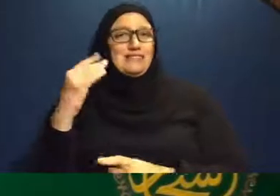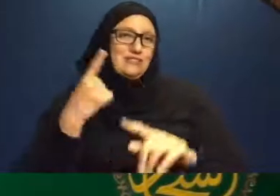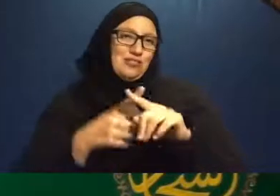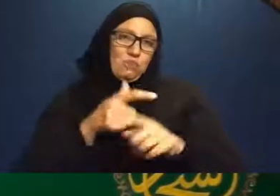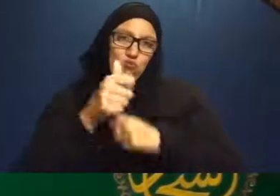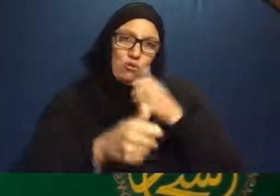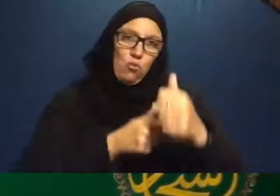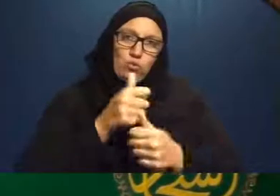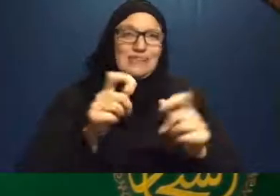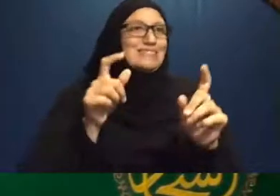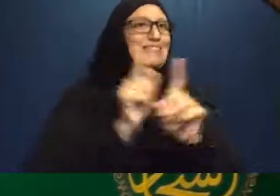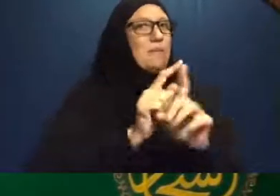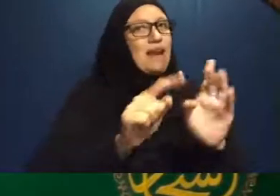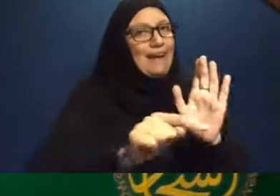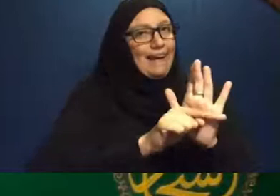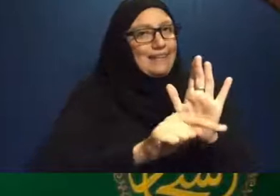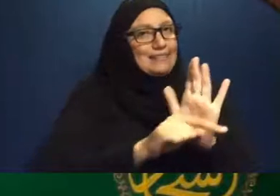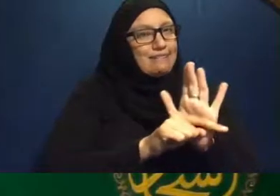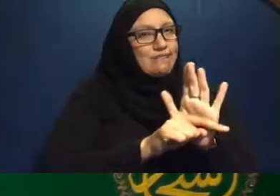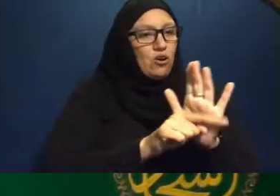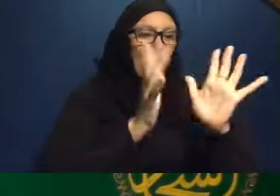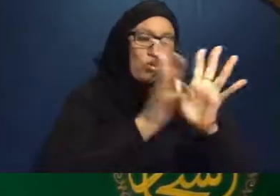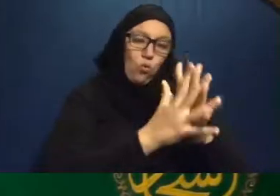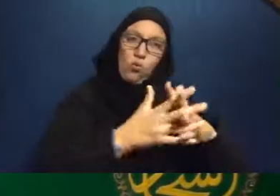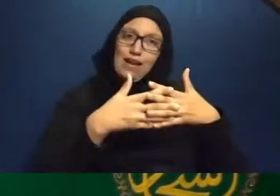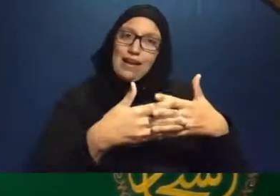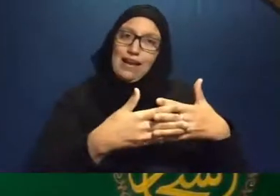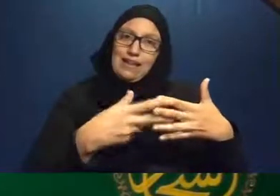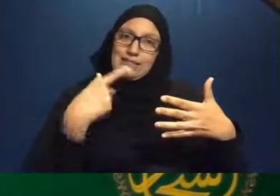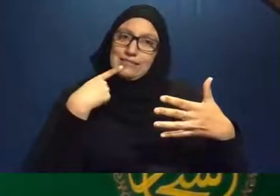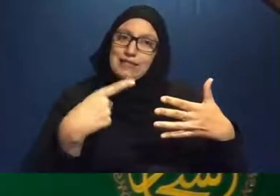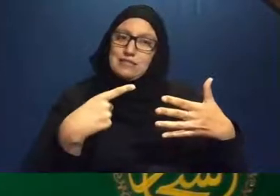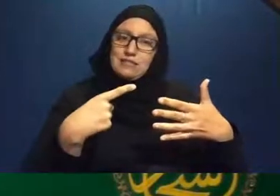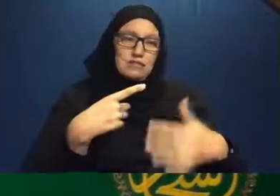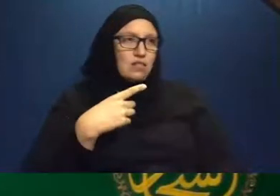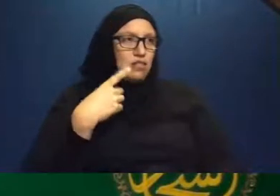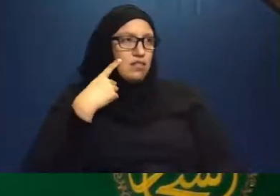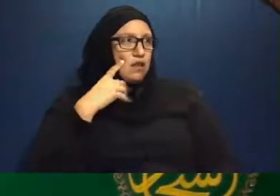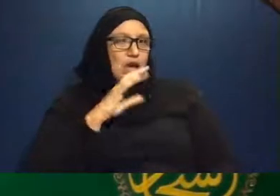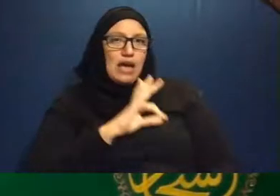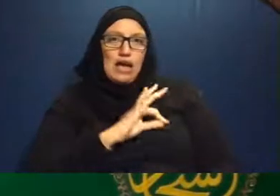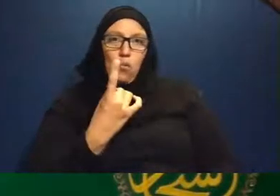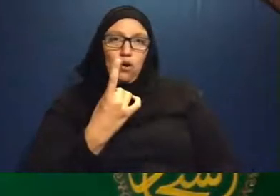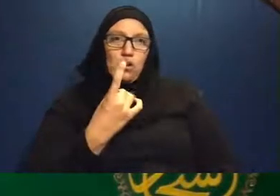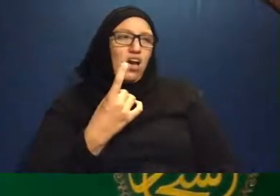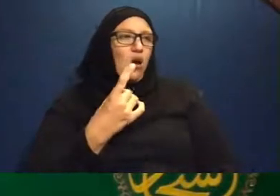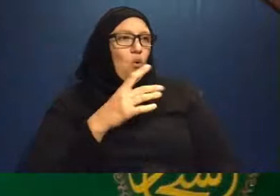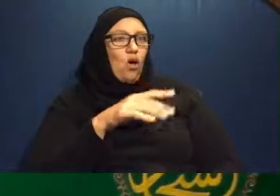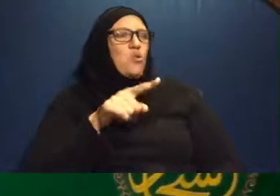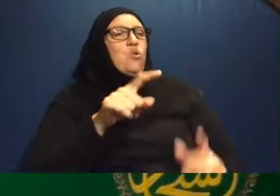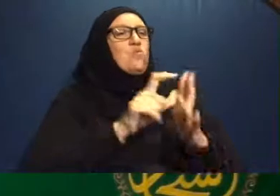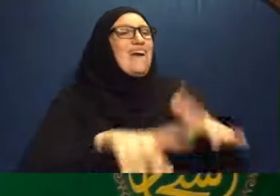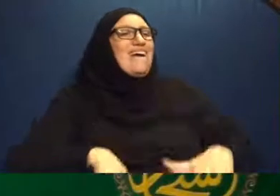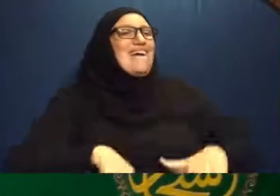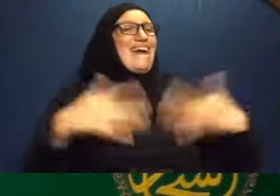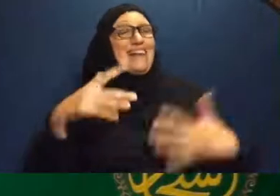you. Likewise, the negative side of it is like this. Quran says, God says, don't think that anyone does any evil, I